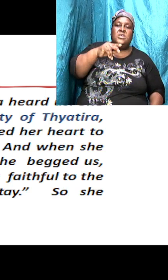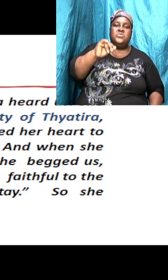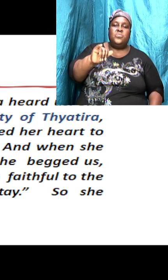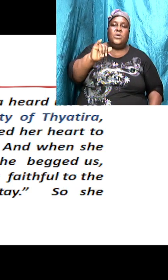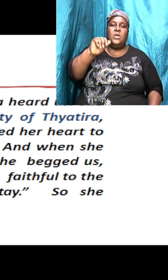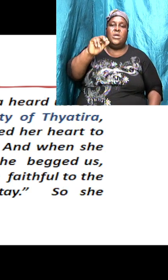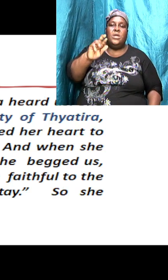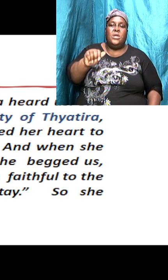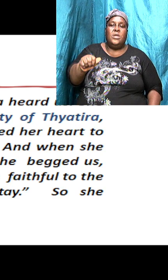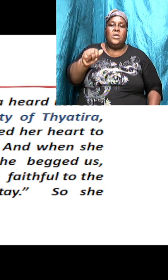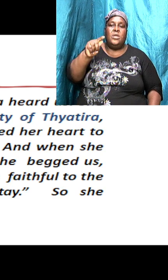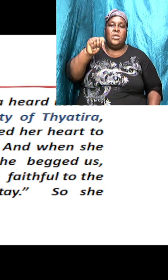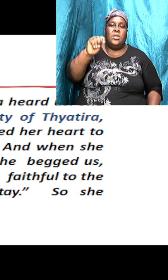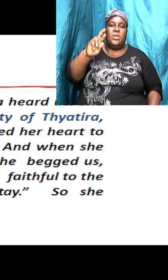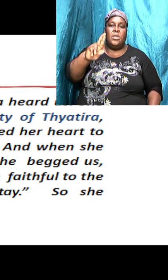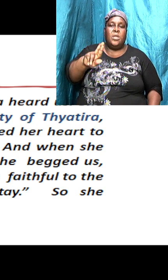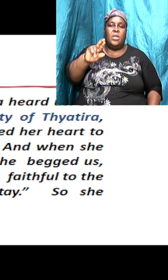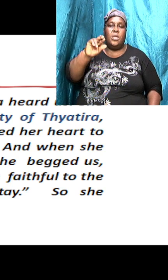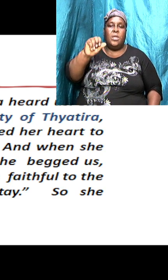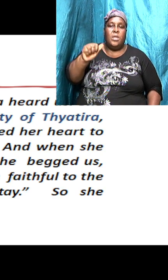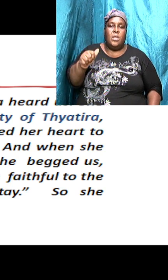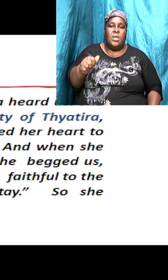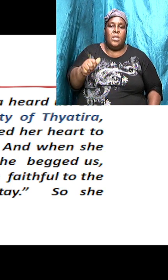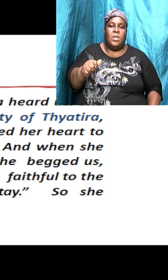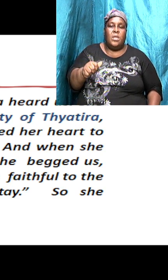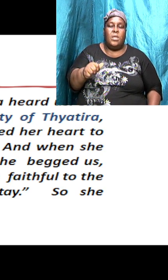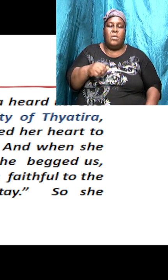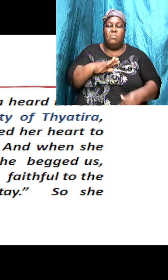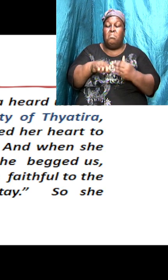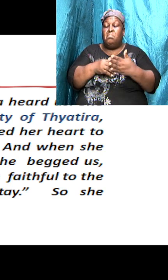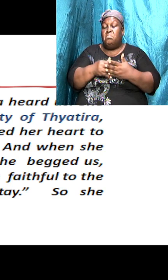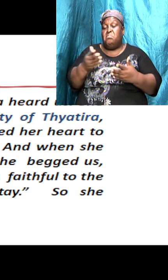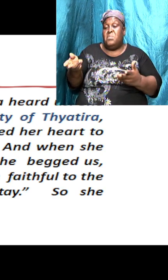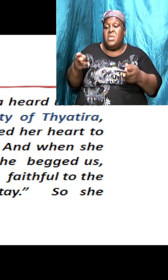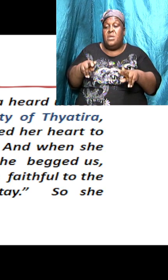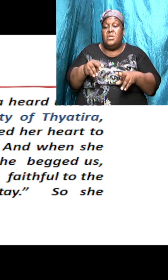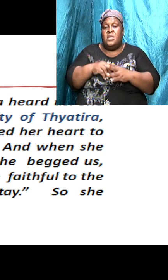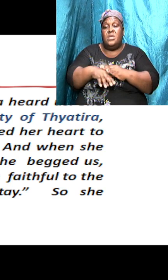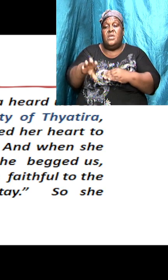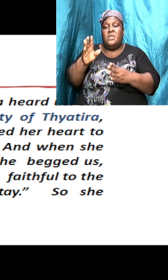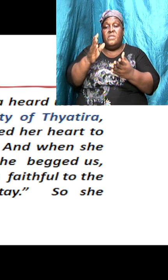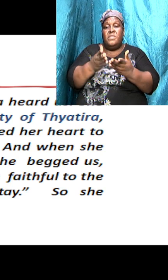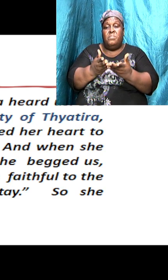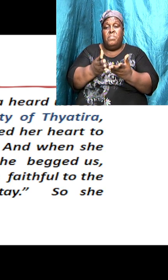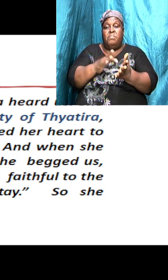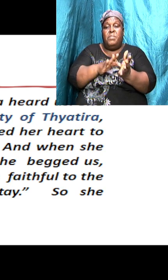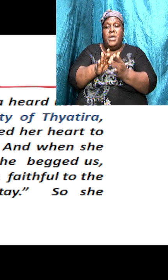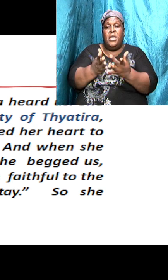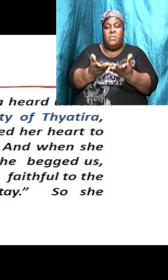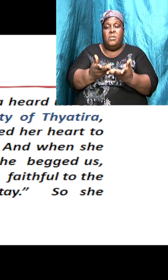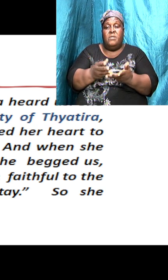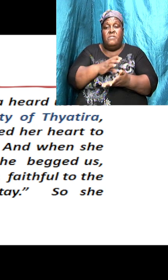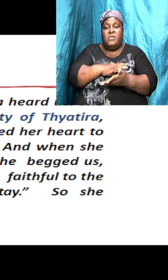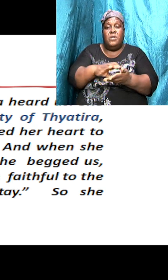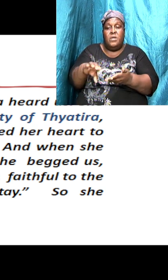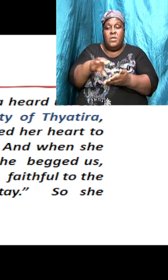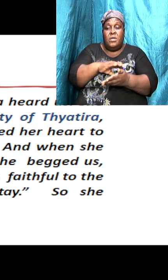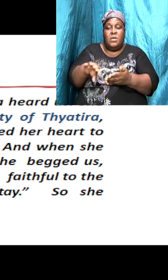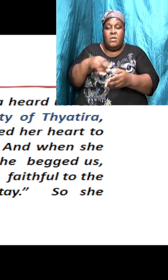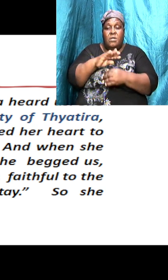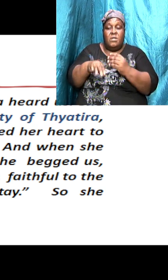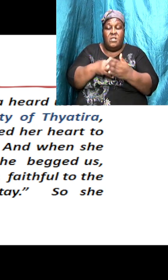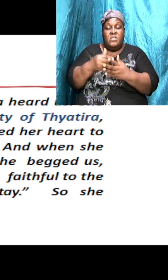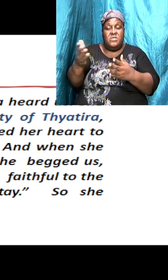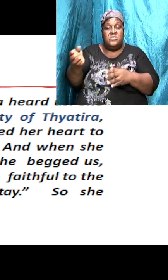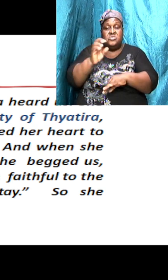we are talking about. All of this is happening in the book of Acts. You know? So while these churches were here and activities, I